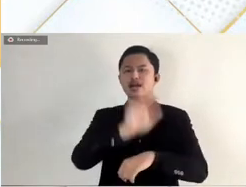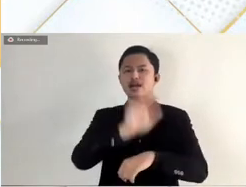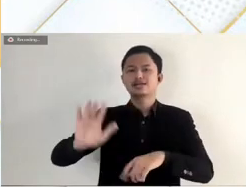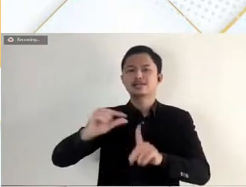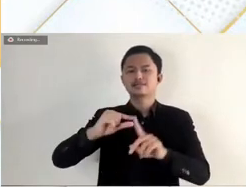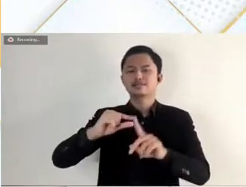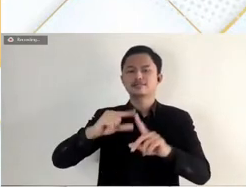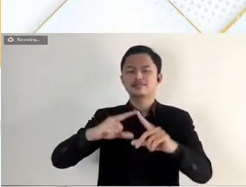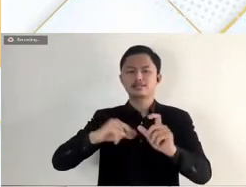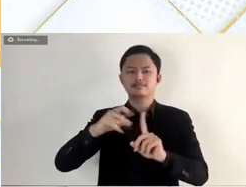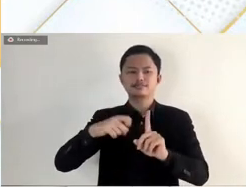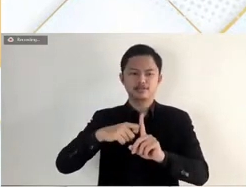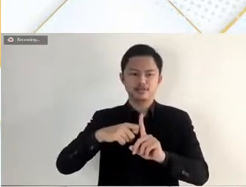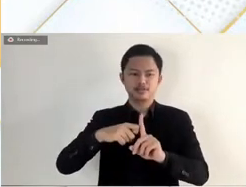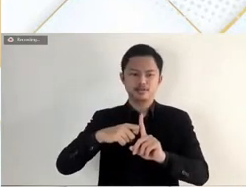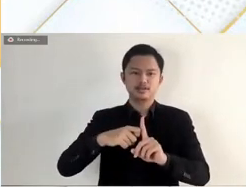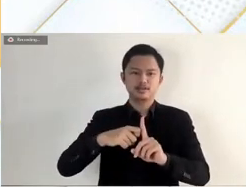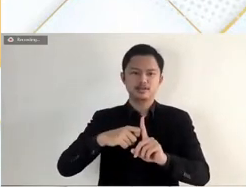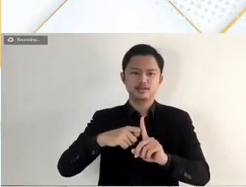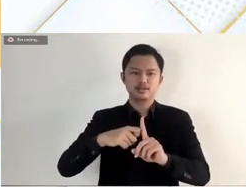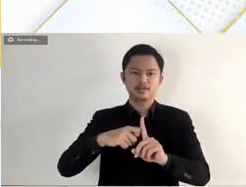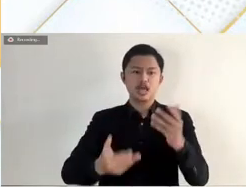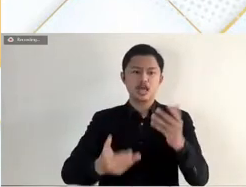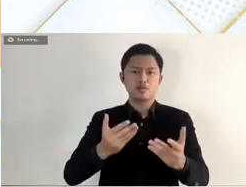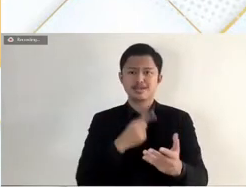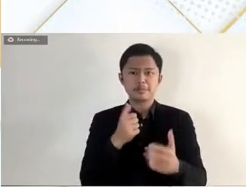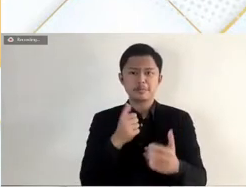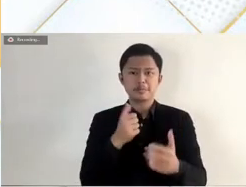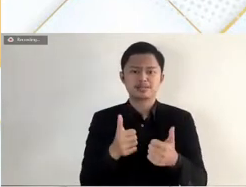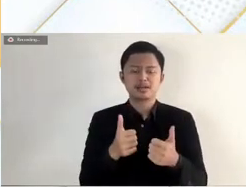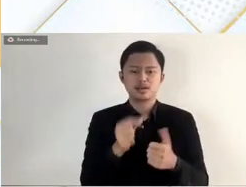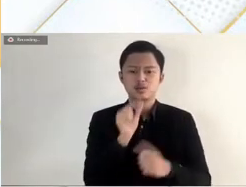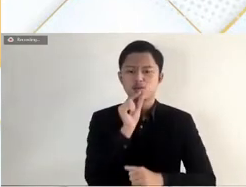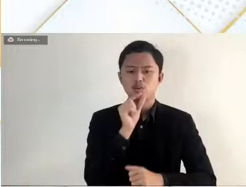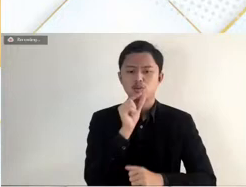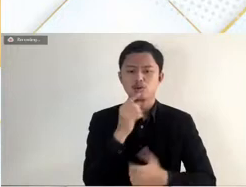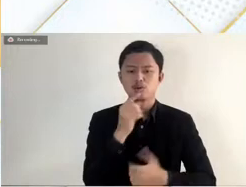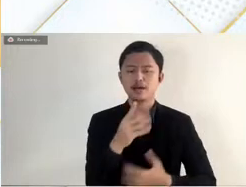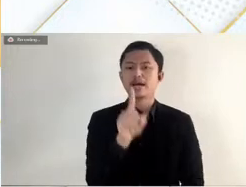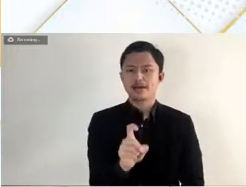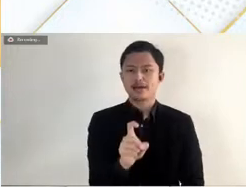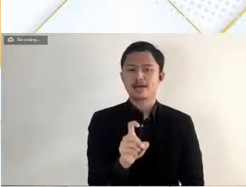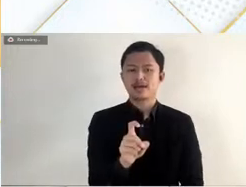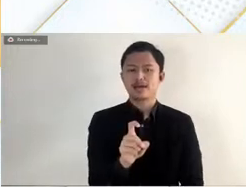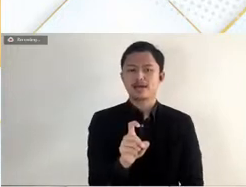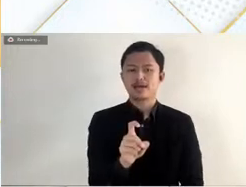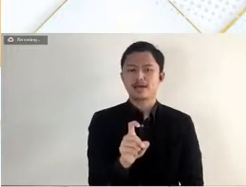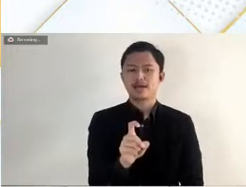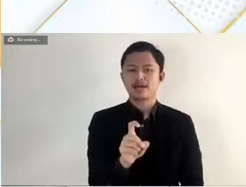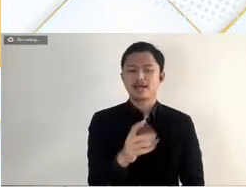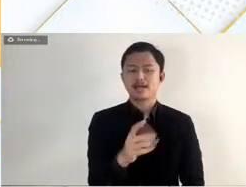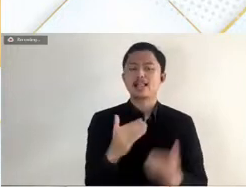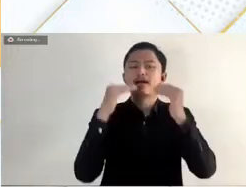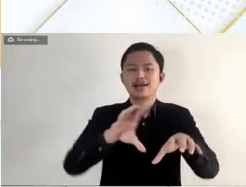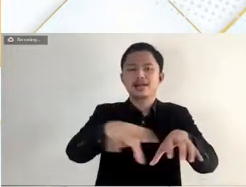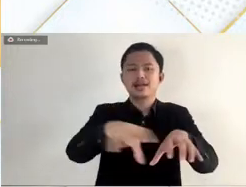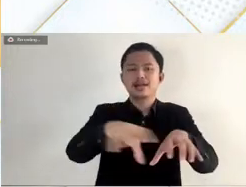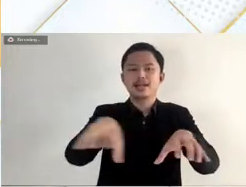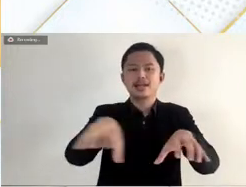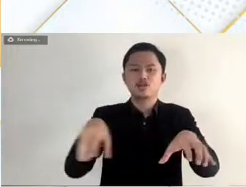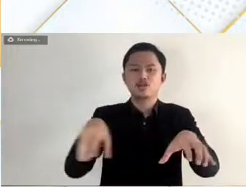in the South Pacific, a model that we can also use at our regional level should that discussion